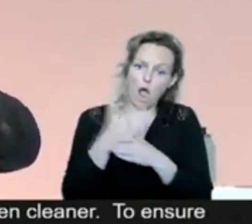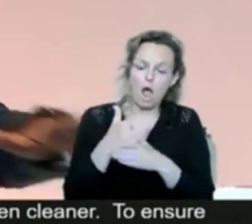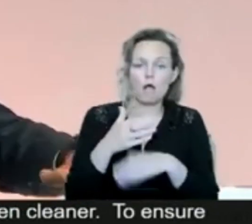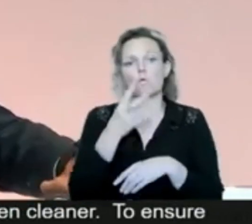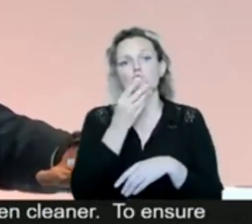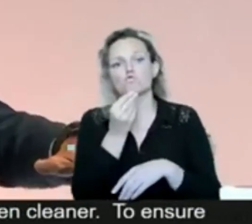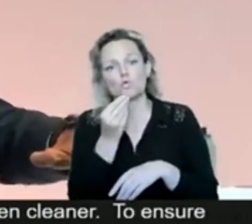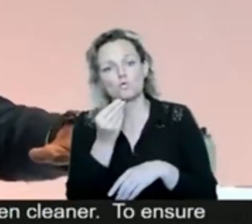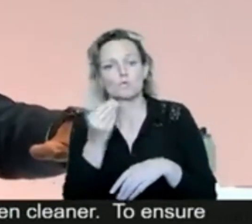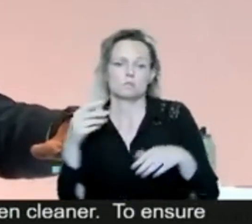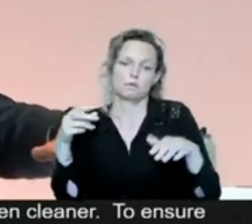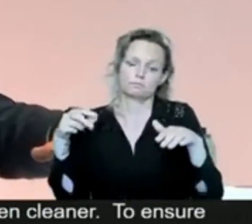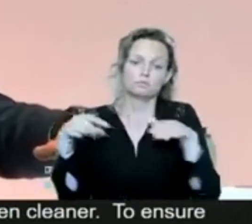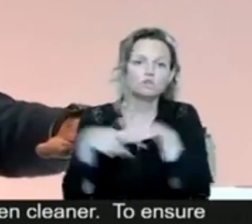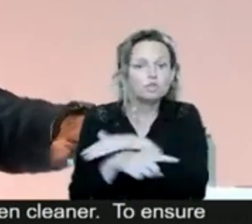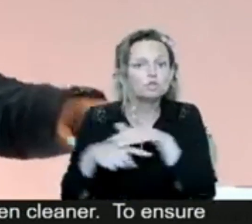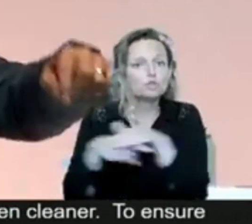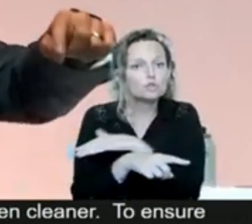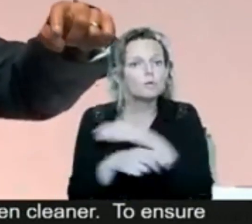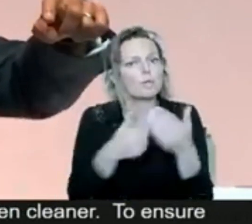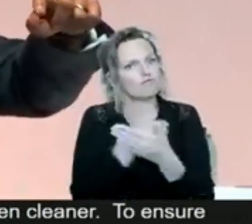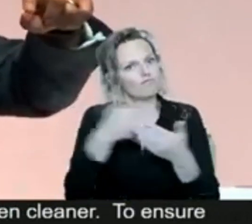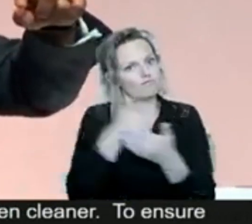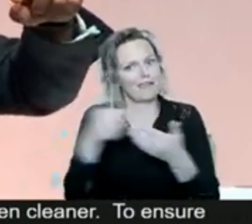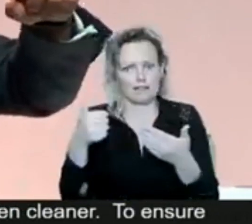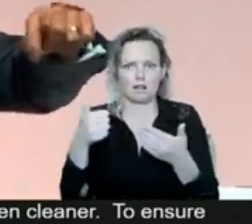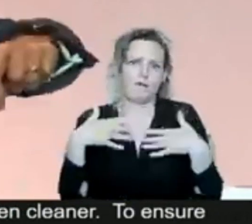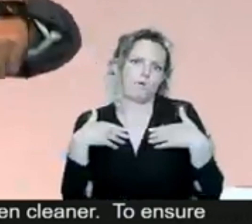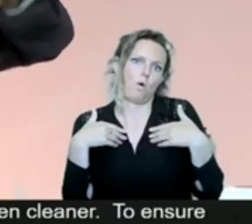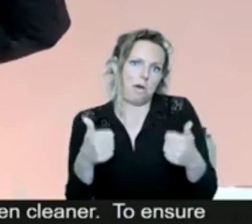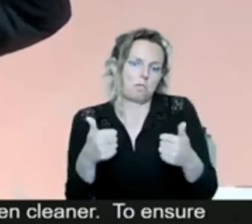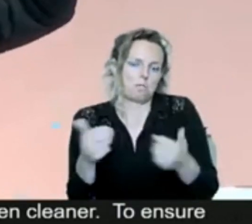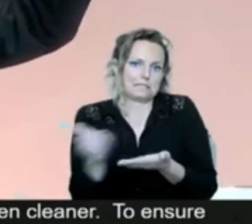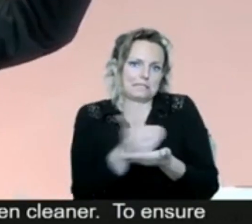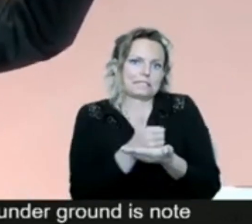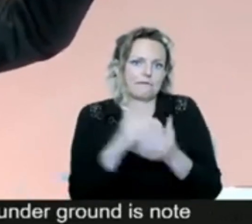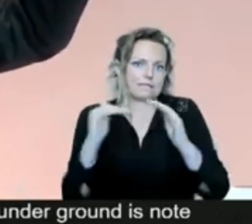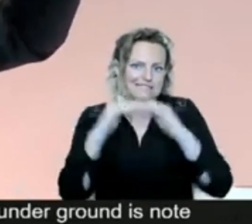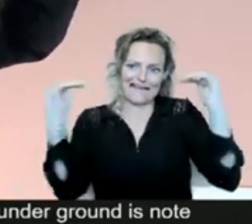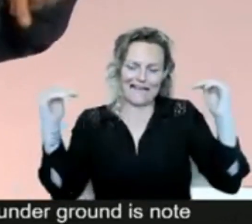breaching any health and safety standards. The air quality